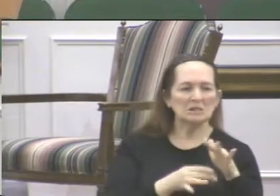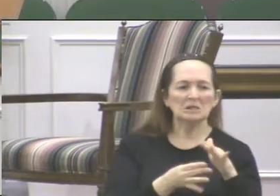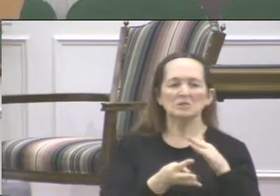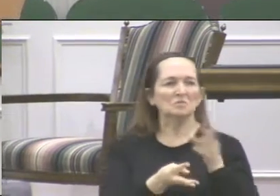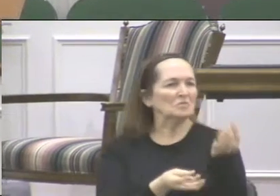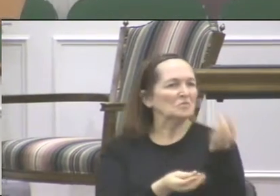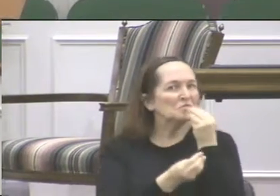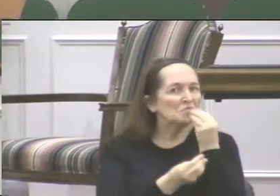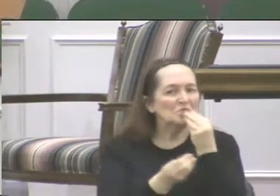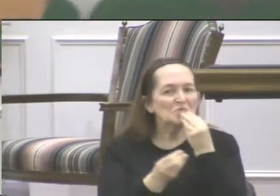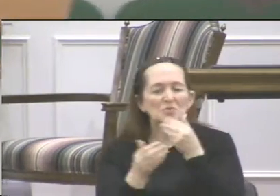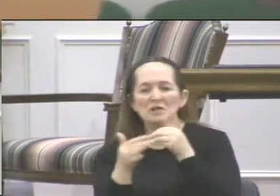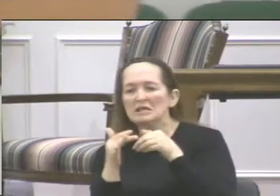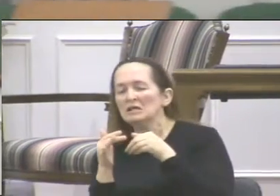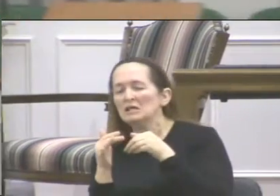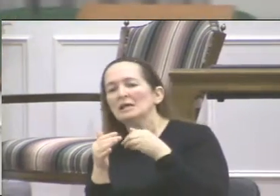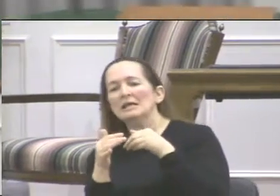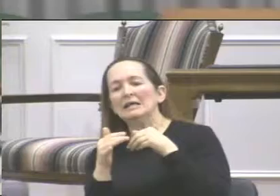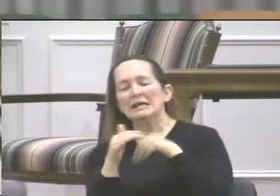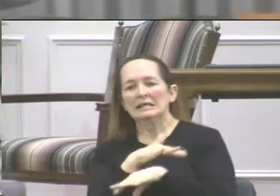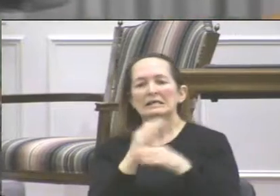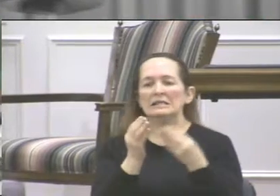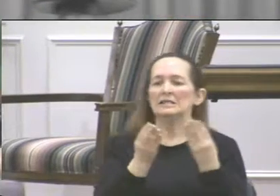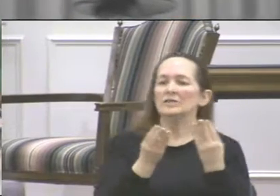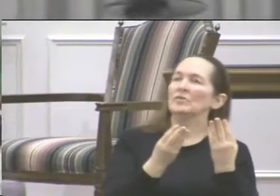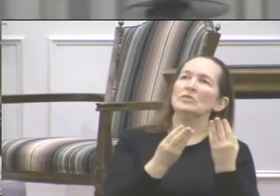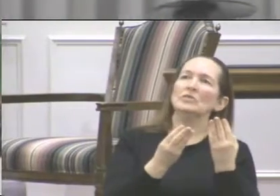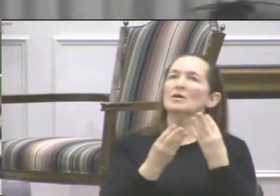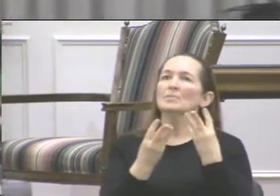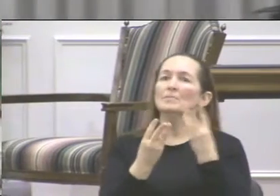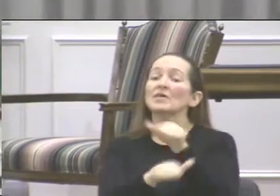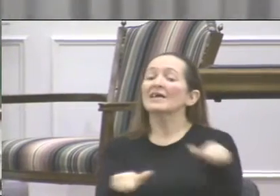and leaves Canaan and goes down to Egypt.